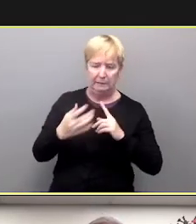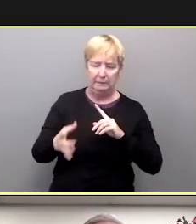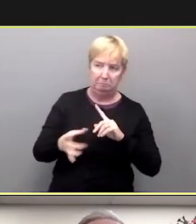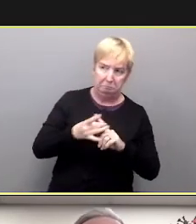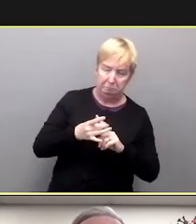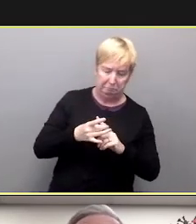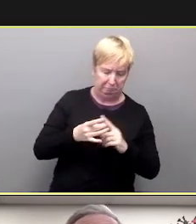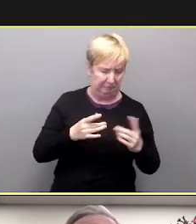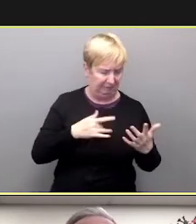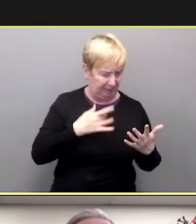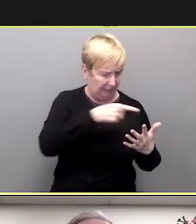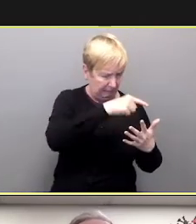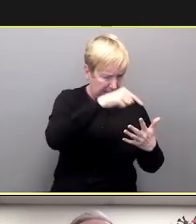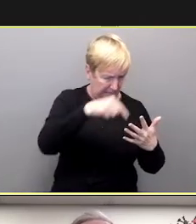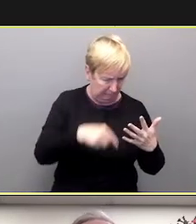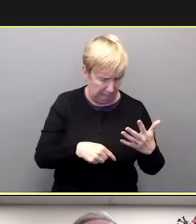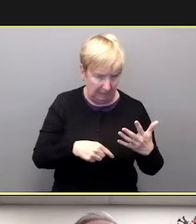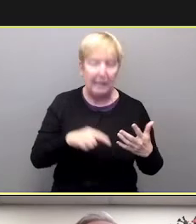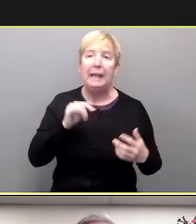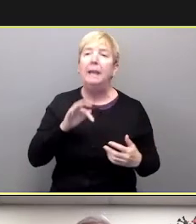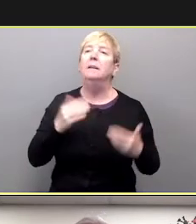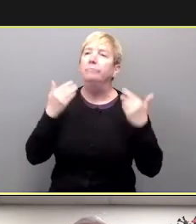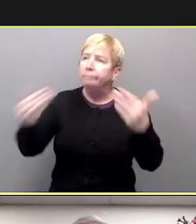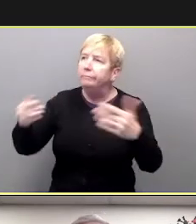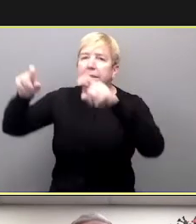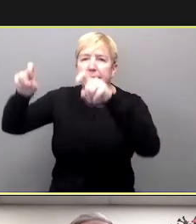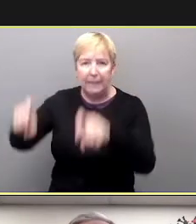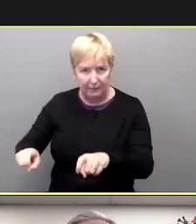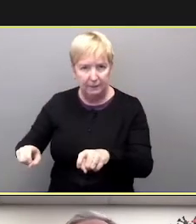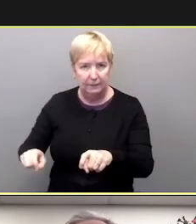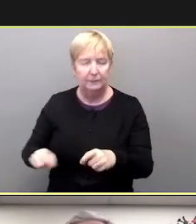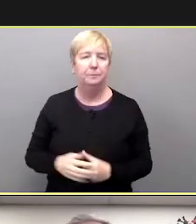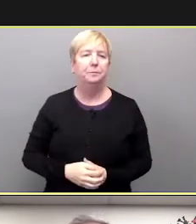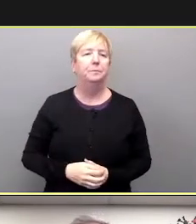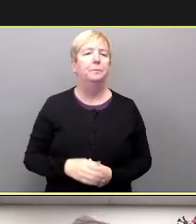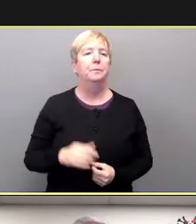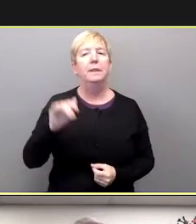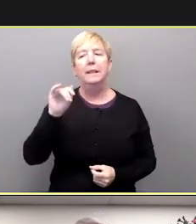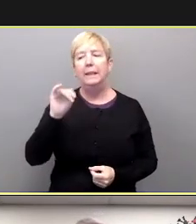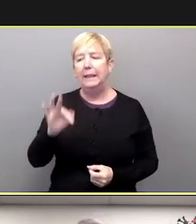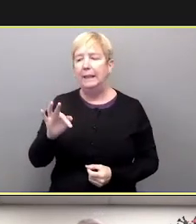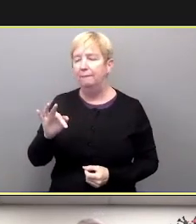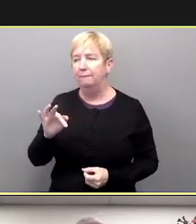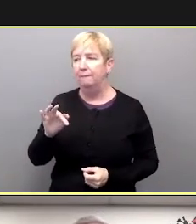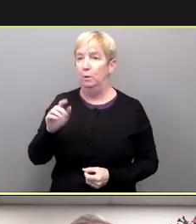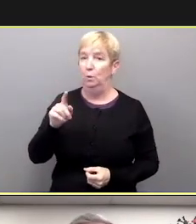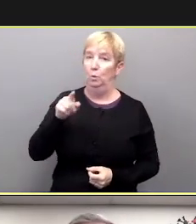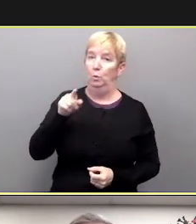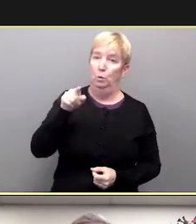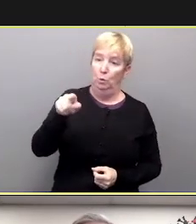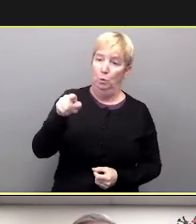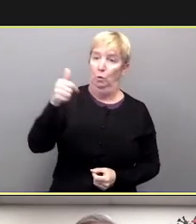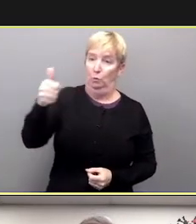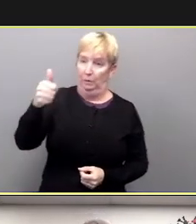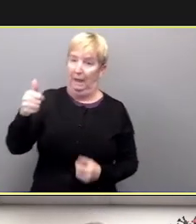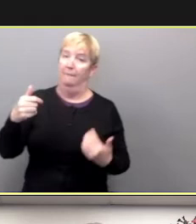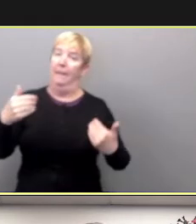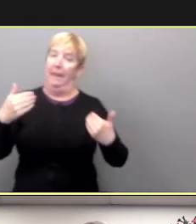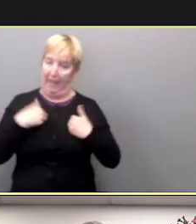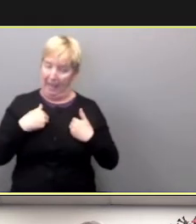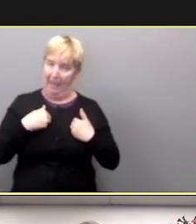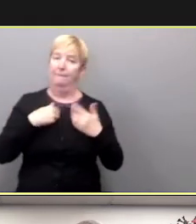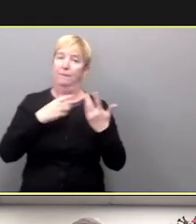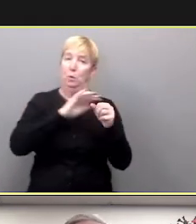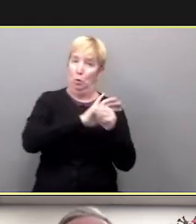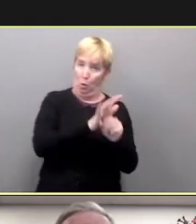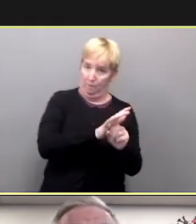who's COVID positive, get tested. Again, if you have a positive COVID test, symptoms, and a risk